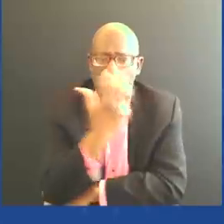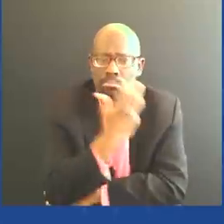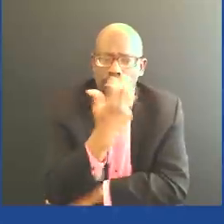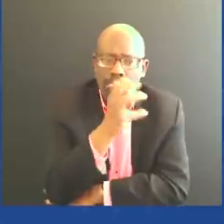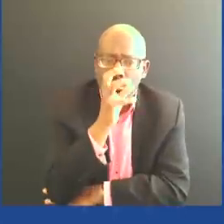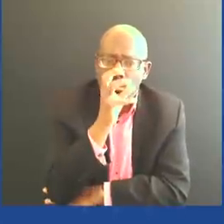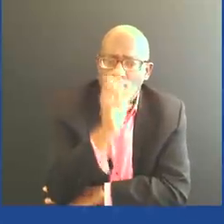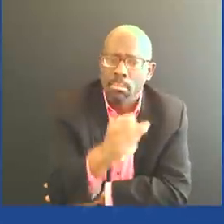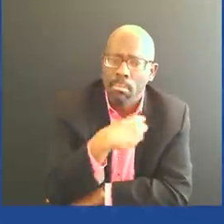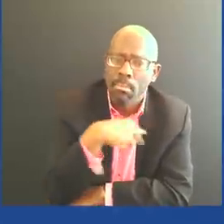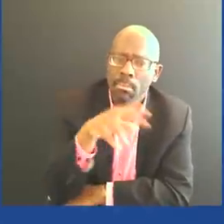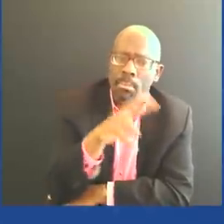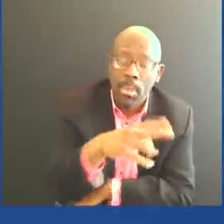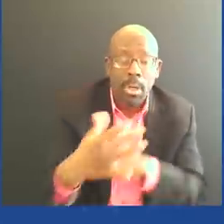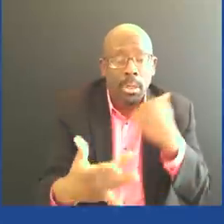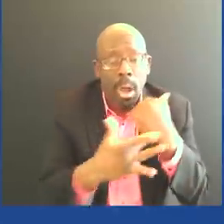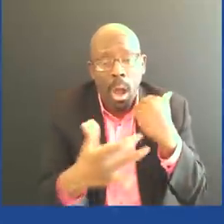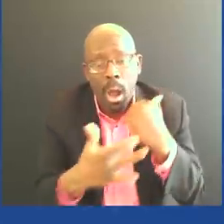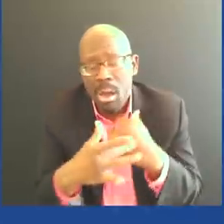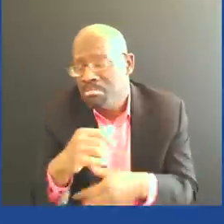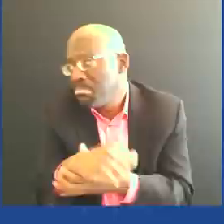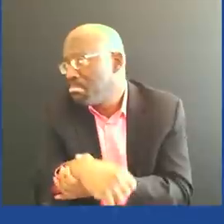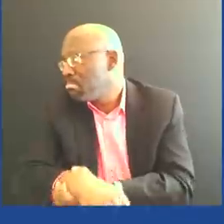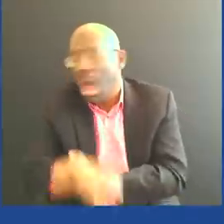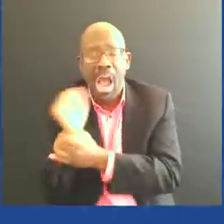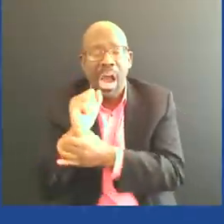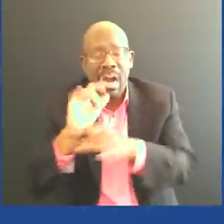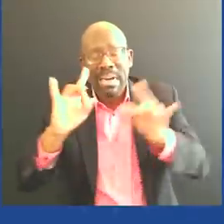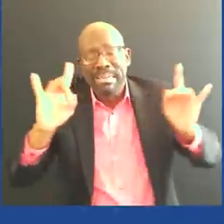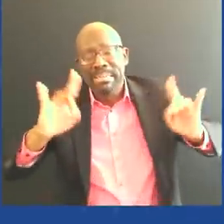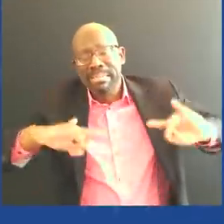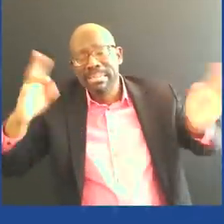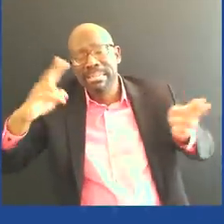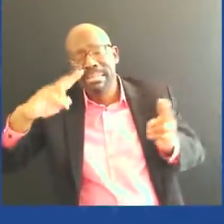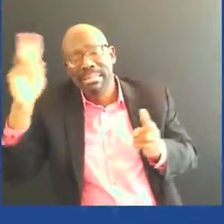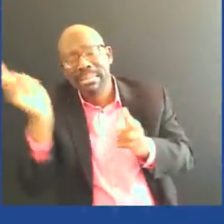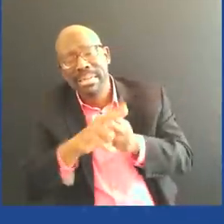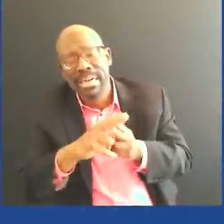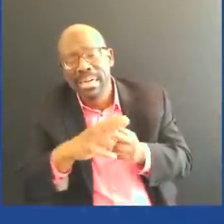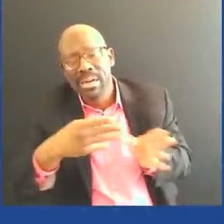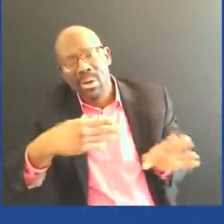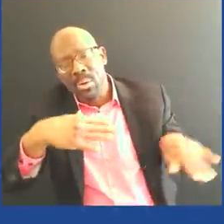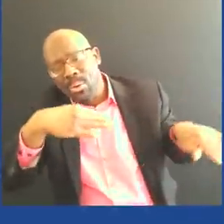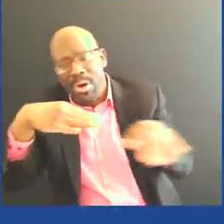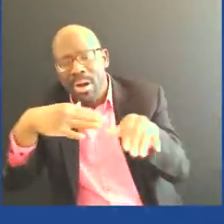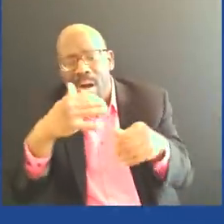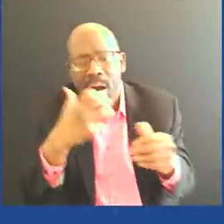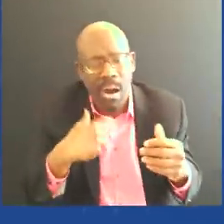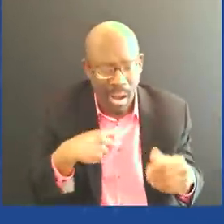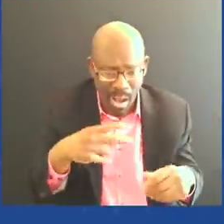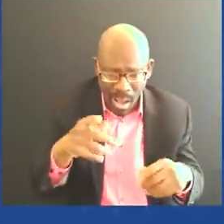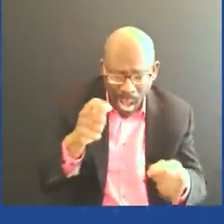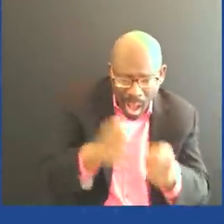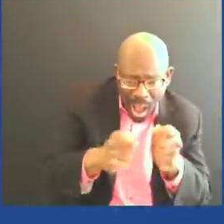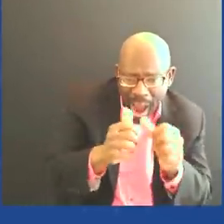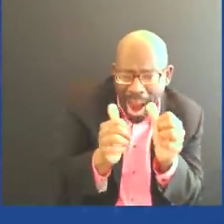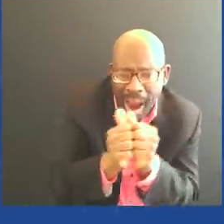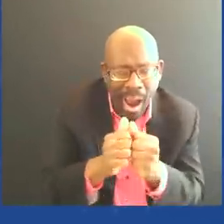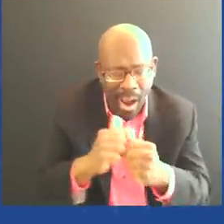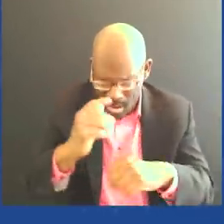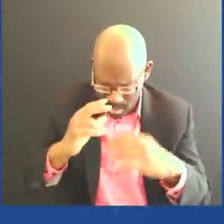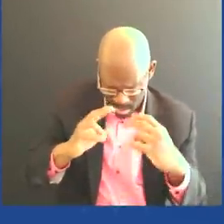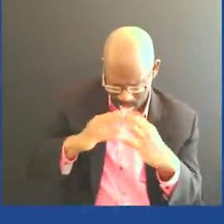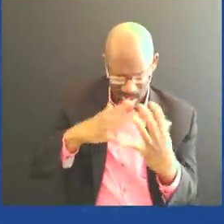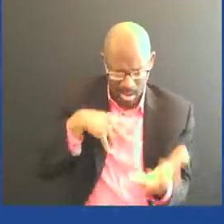and industrial craftsmanship on this boat, but most importantly, by the talent and commitment